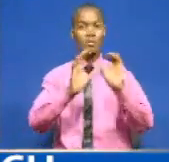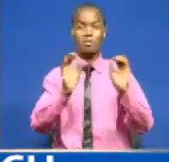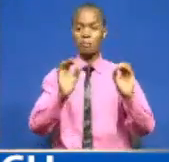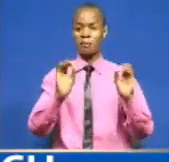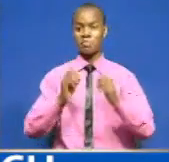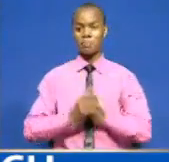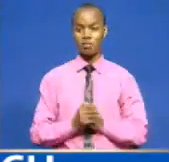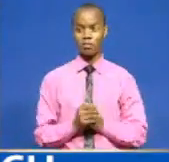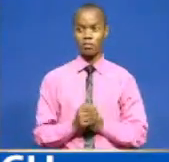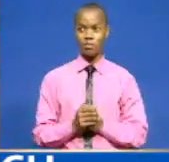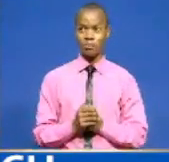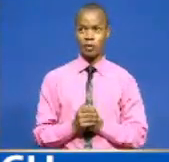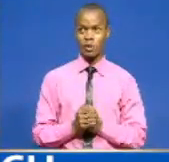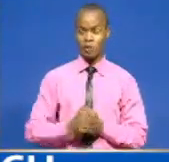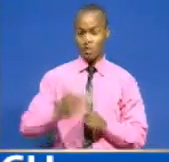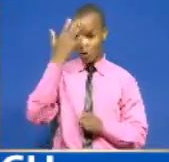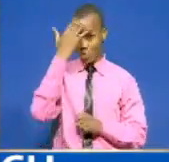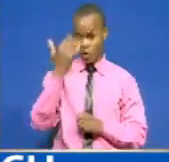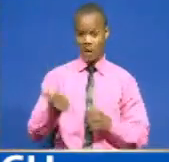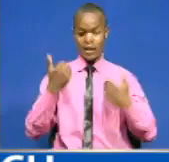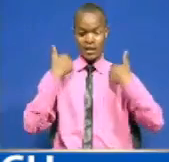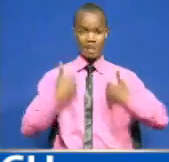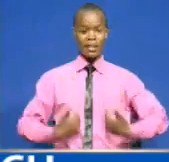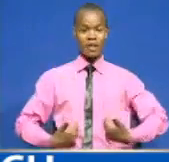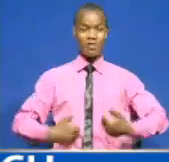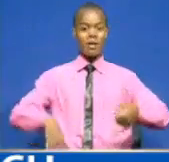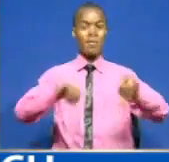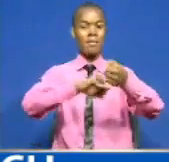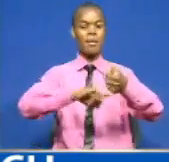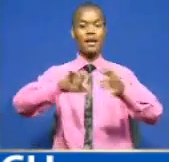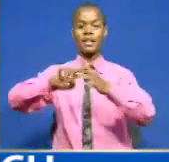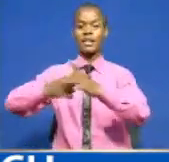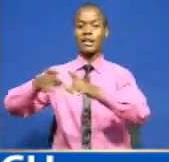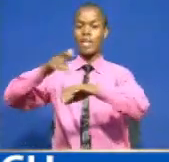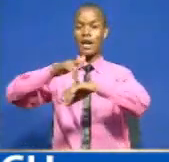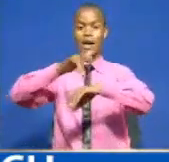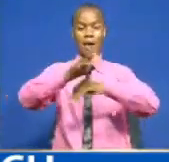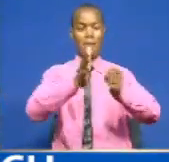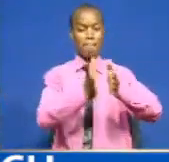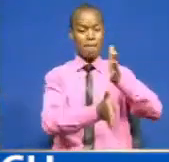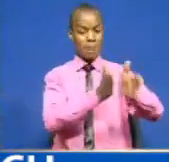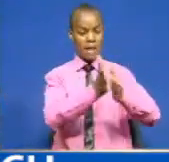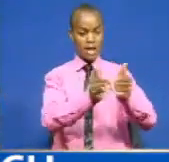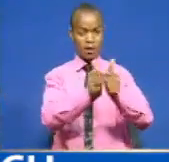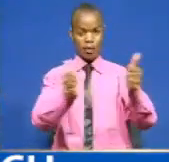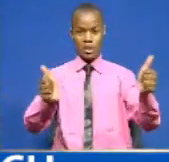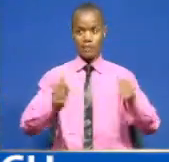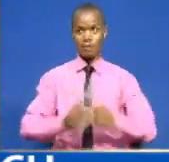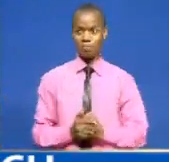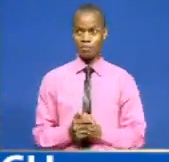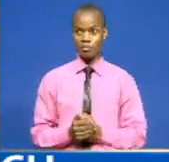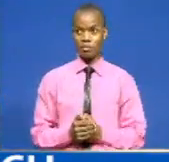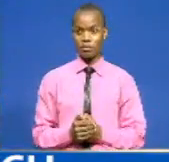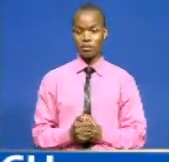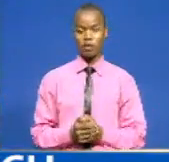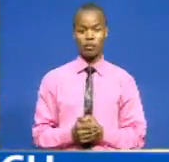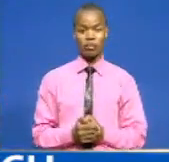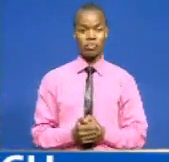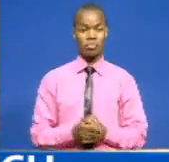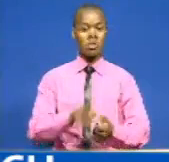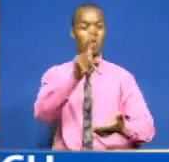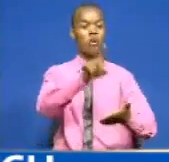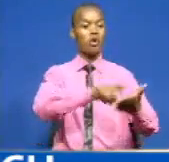Eh? Kwa sababu hata mimi safari yangu nilianza mapema kidogo. So, it is not wrong to start